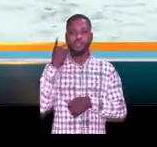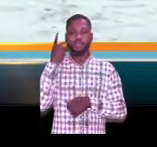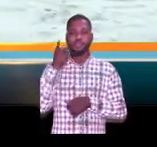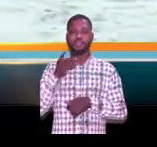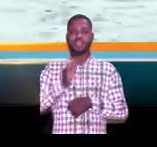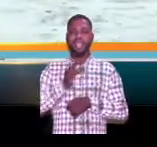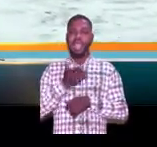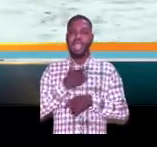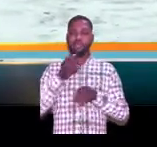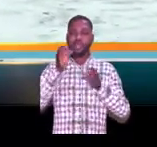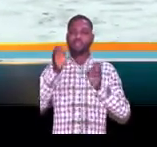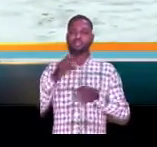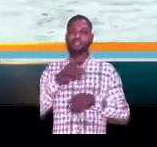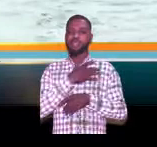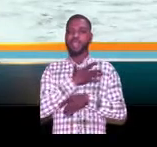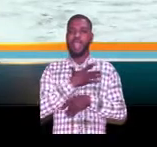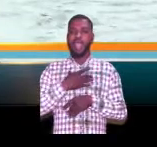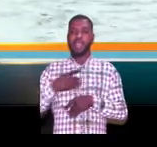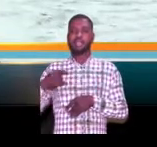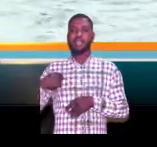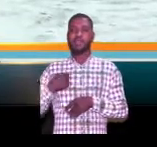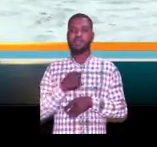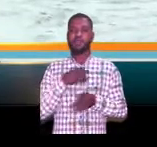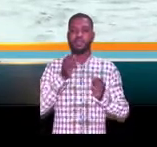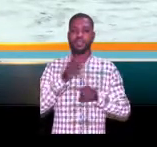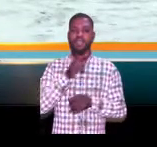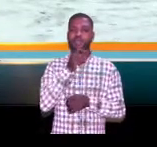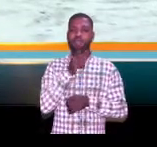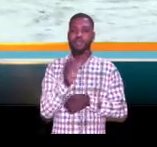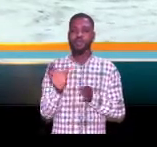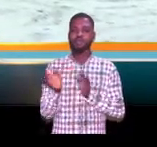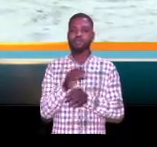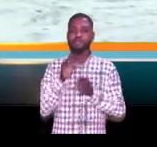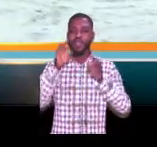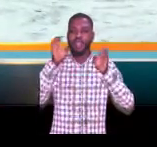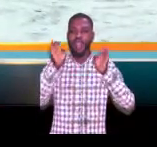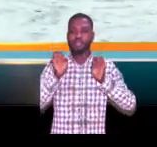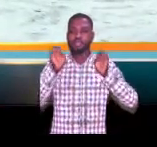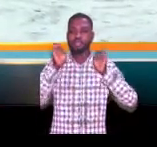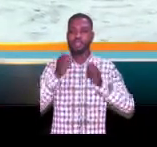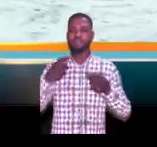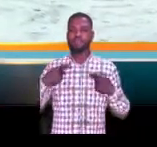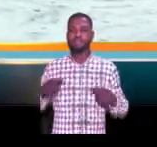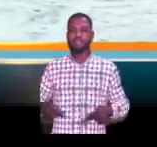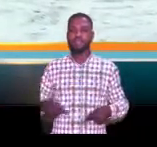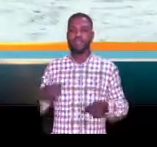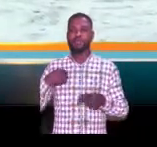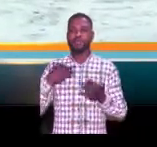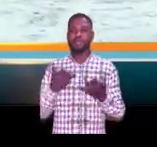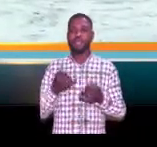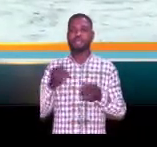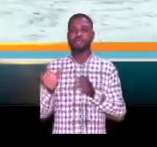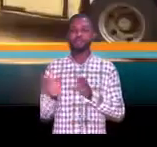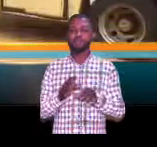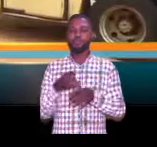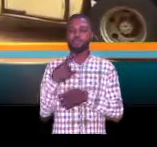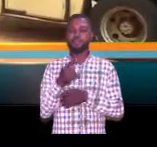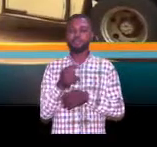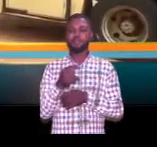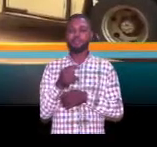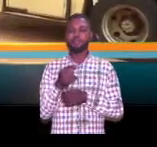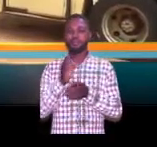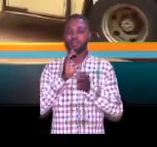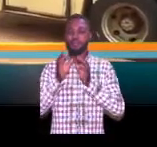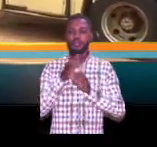cannot see our teachers and we cannot do exams physically. We can now do them virtually. This